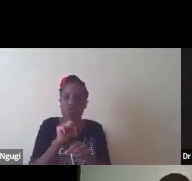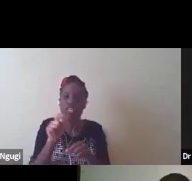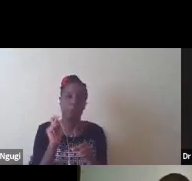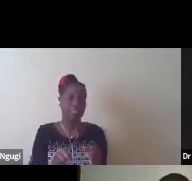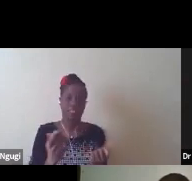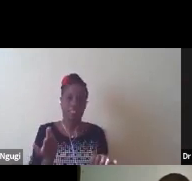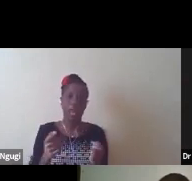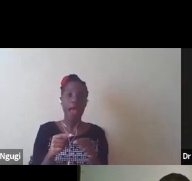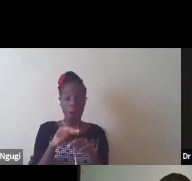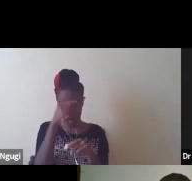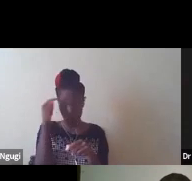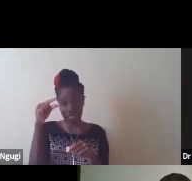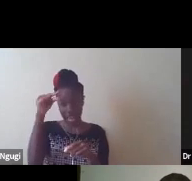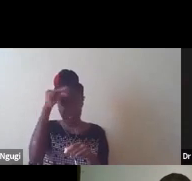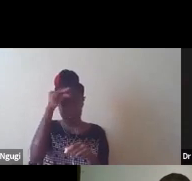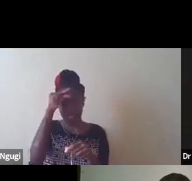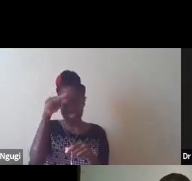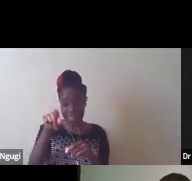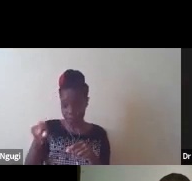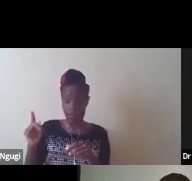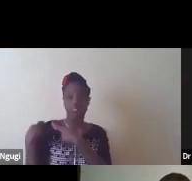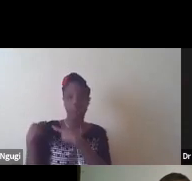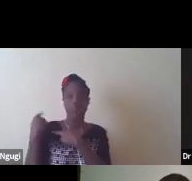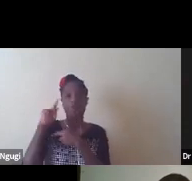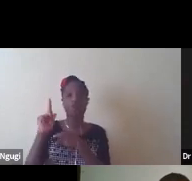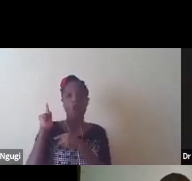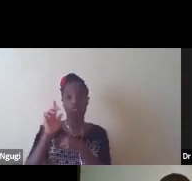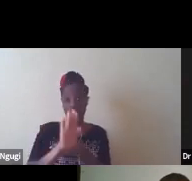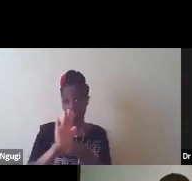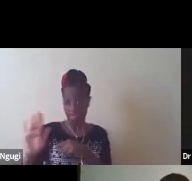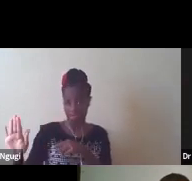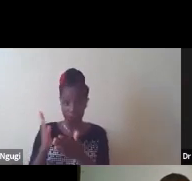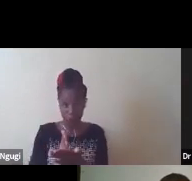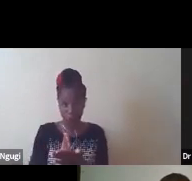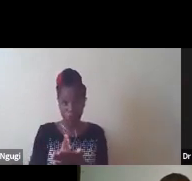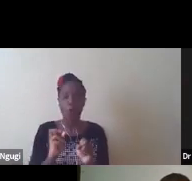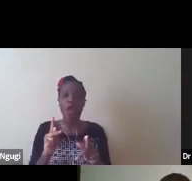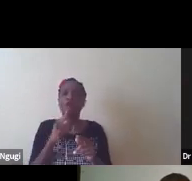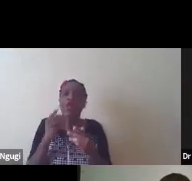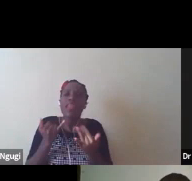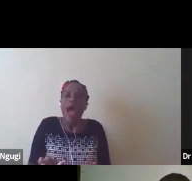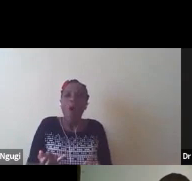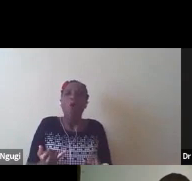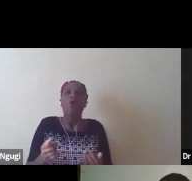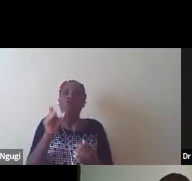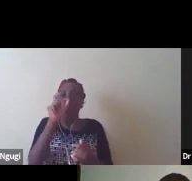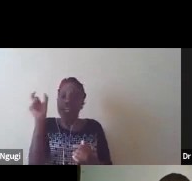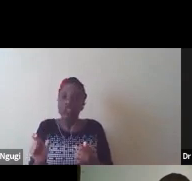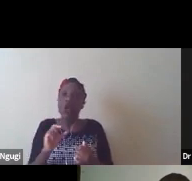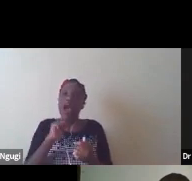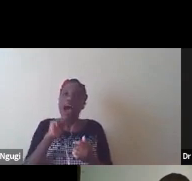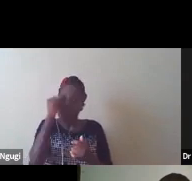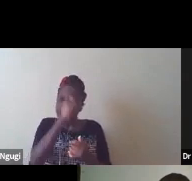the governments that pass their own laws. Yeah. So what we try to do is to say how much can we